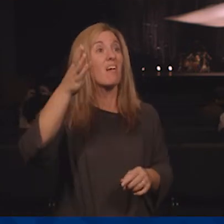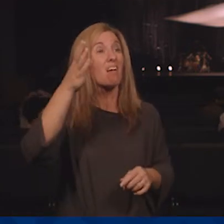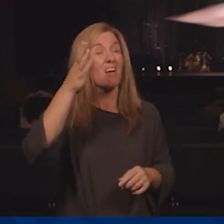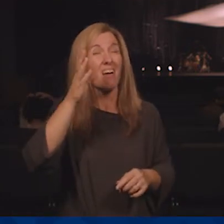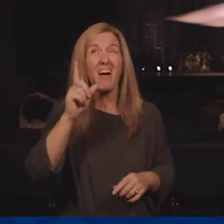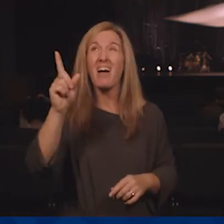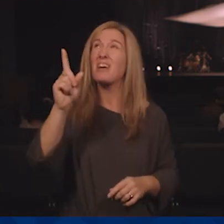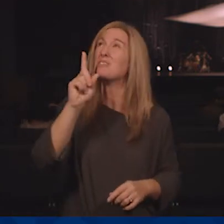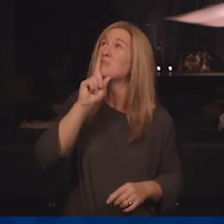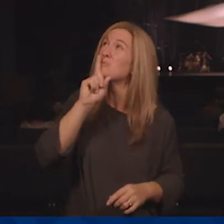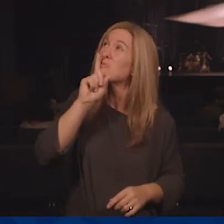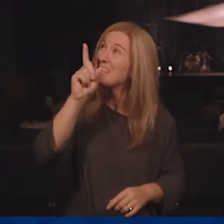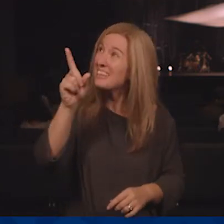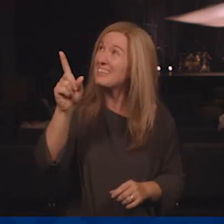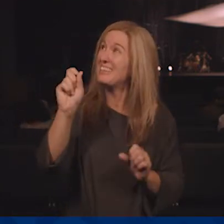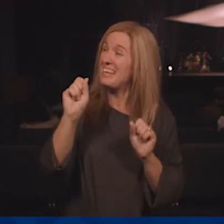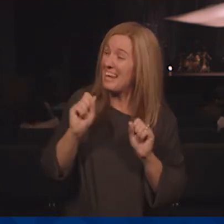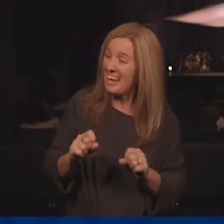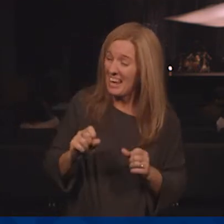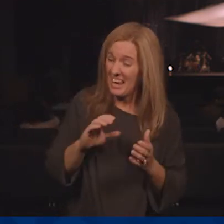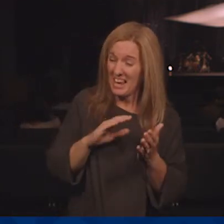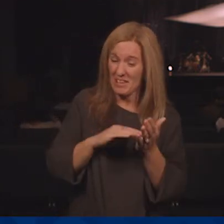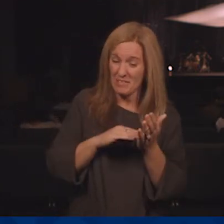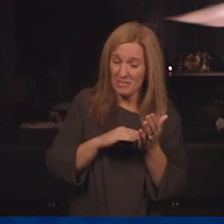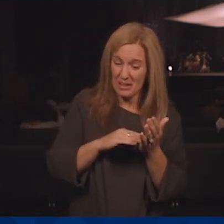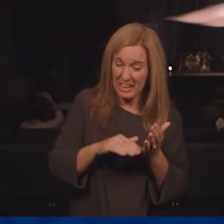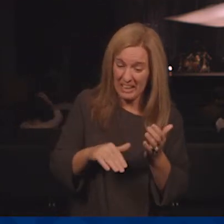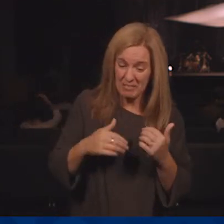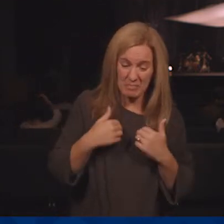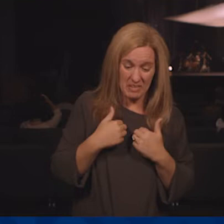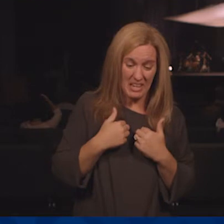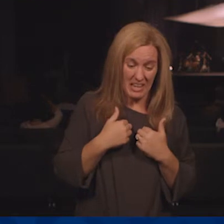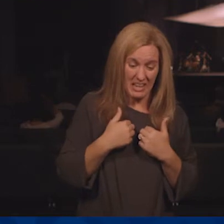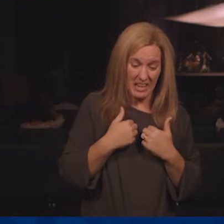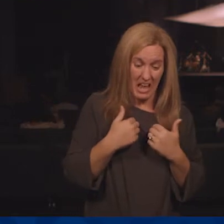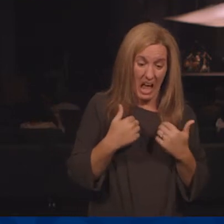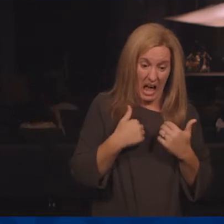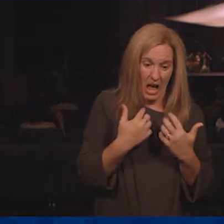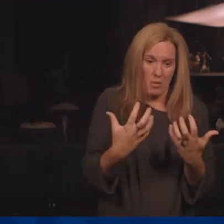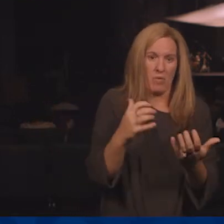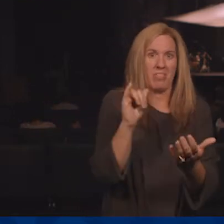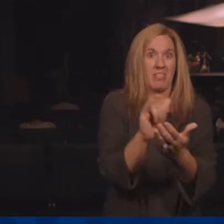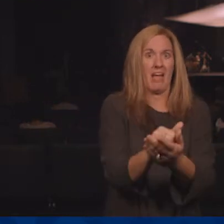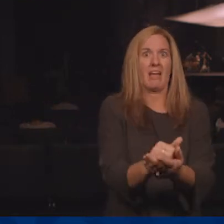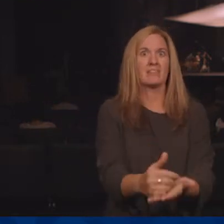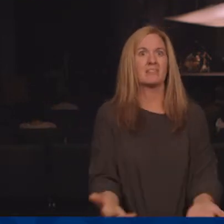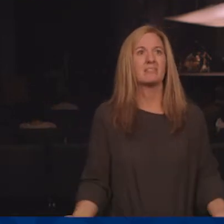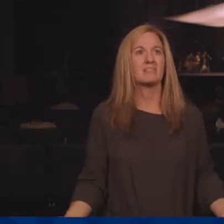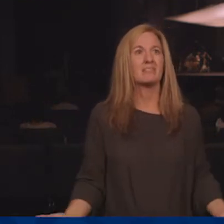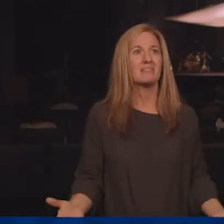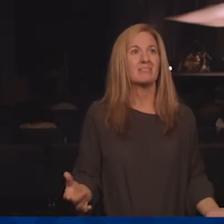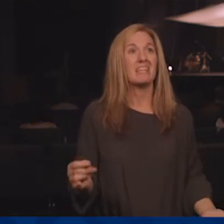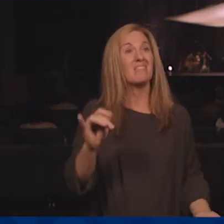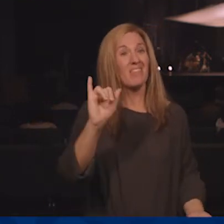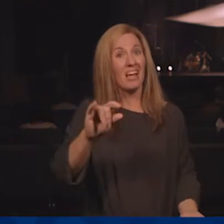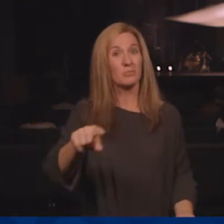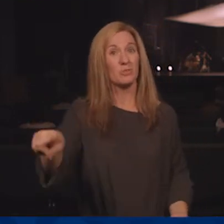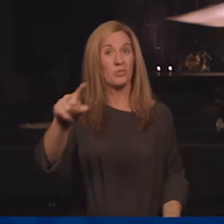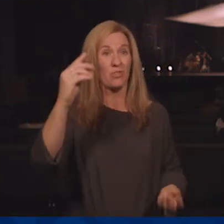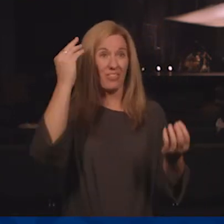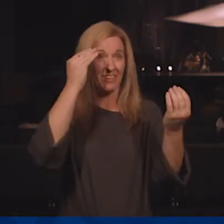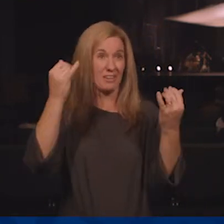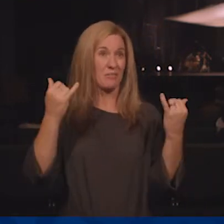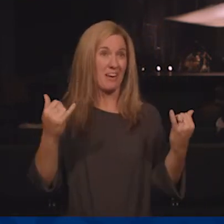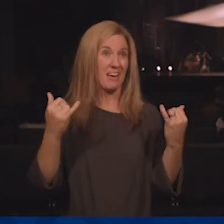and if God would forgive me through Jesus Christ, I want that. If that's you,